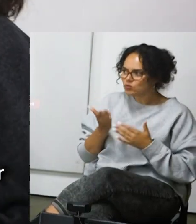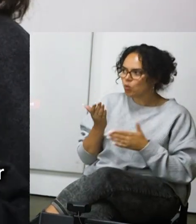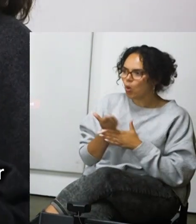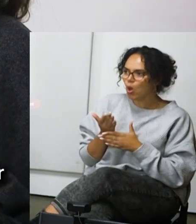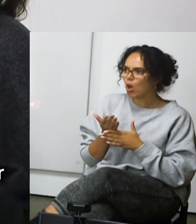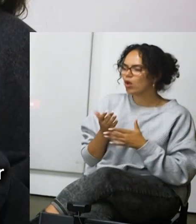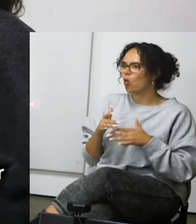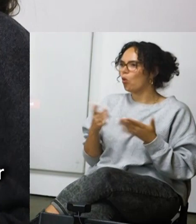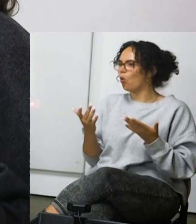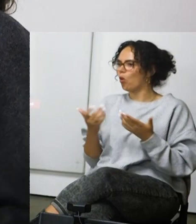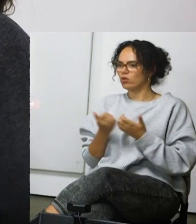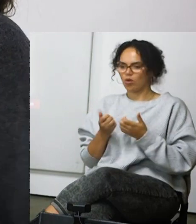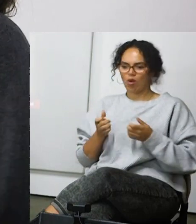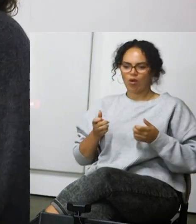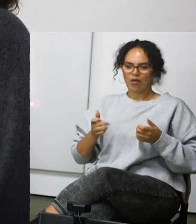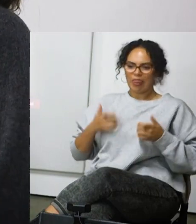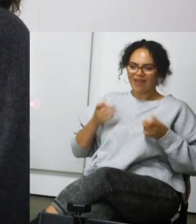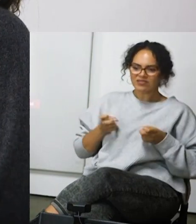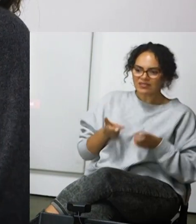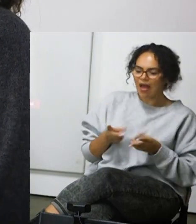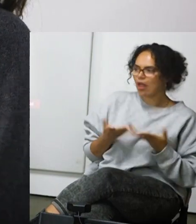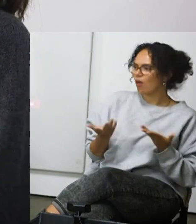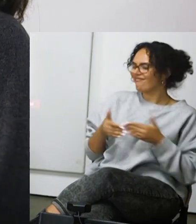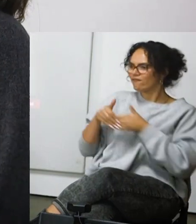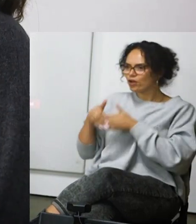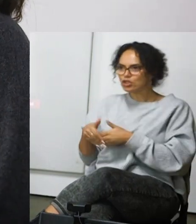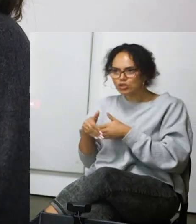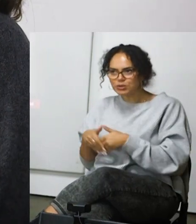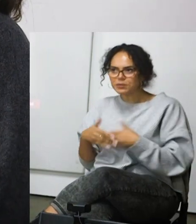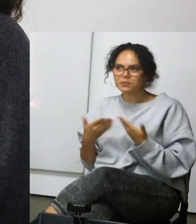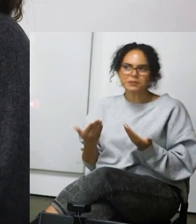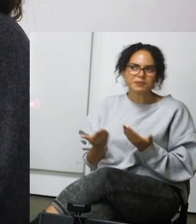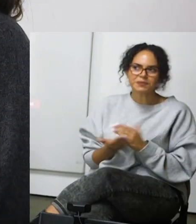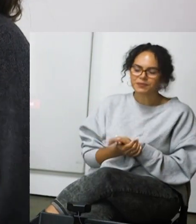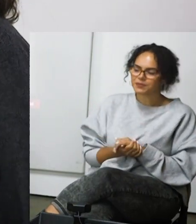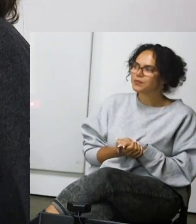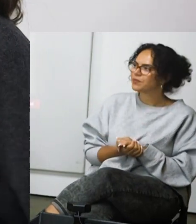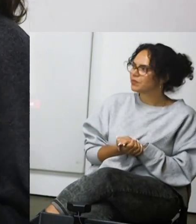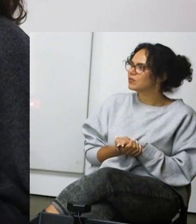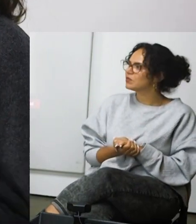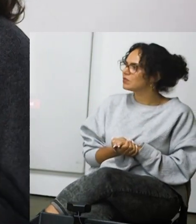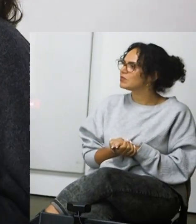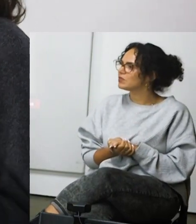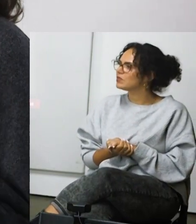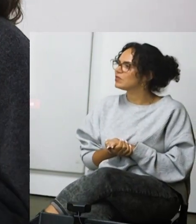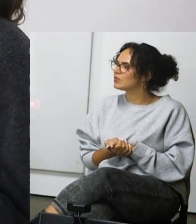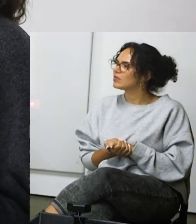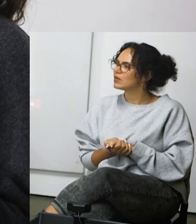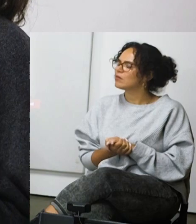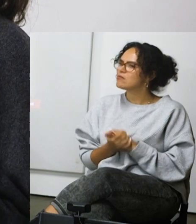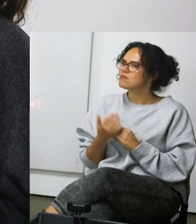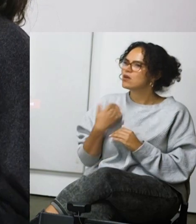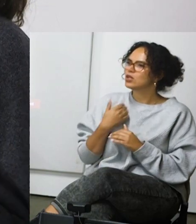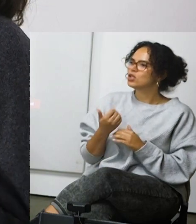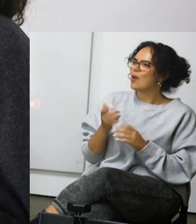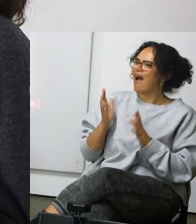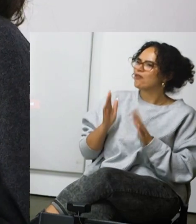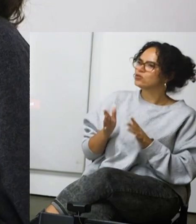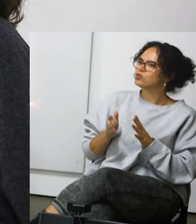you live your life and the way you relate to your friends and so on. But I think kind of getting into the habit of